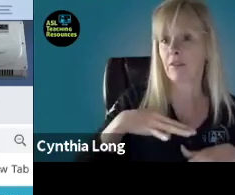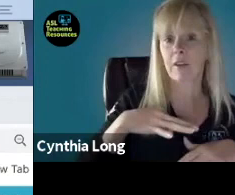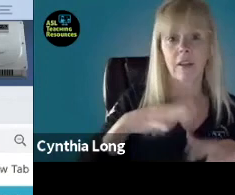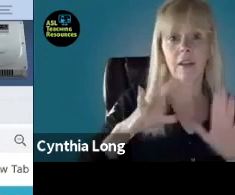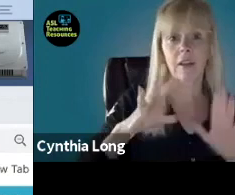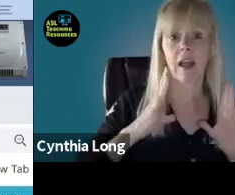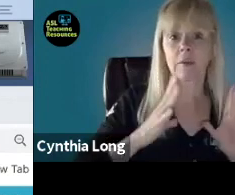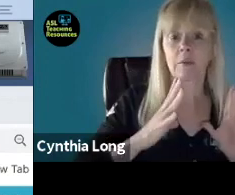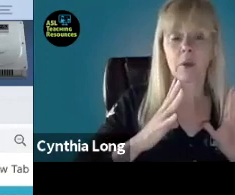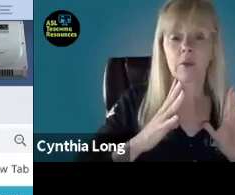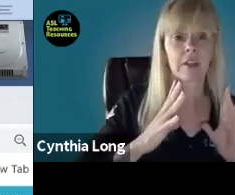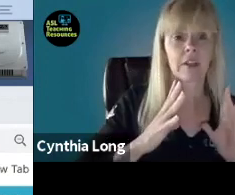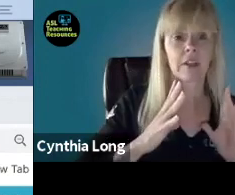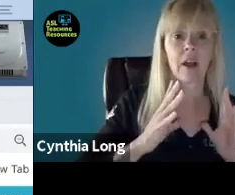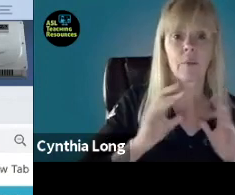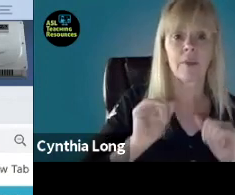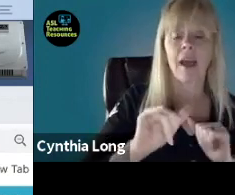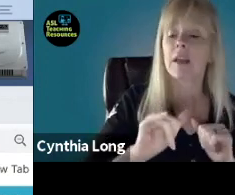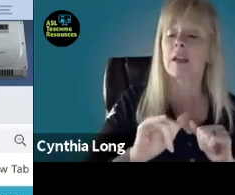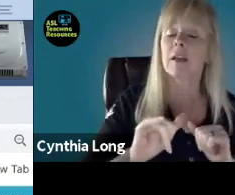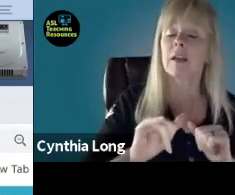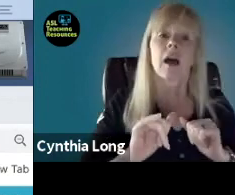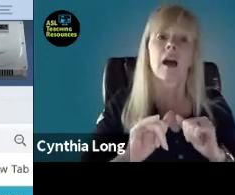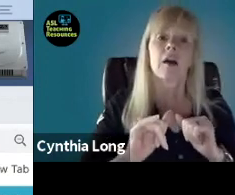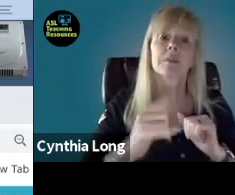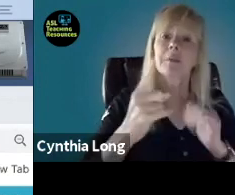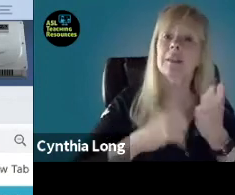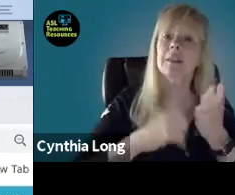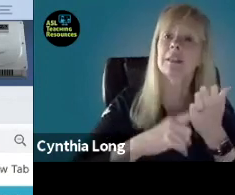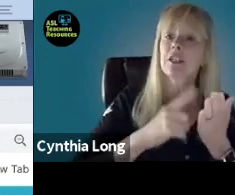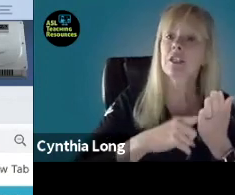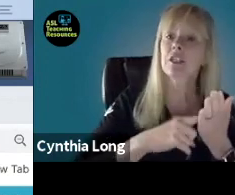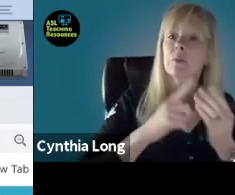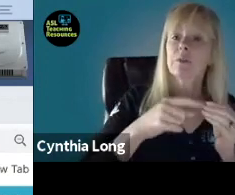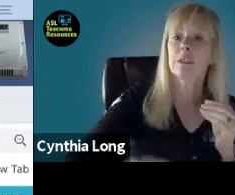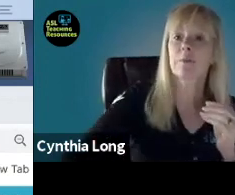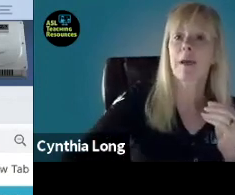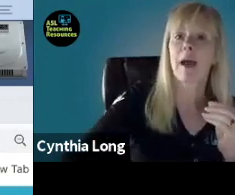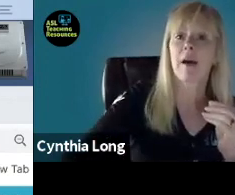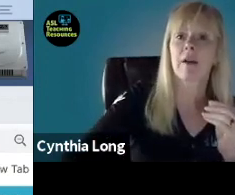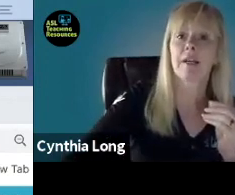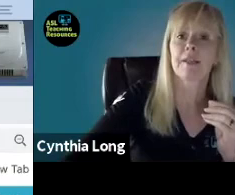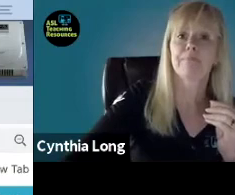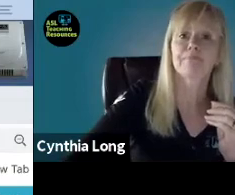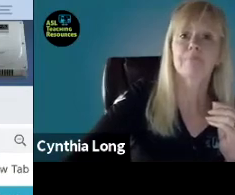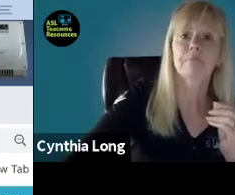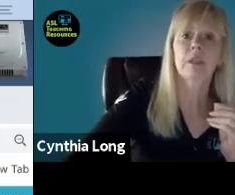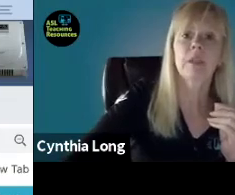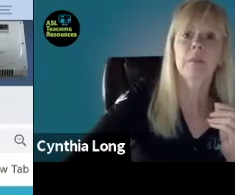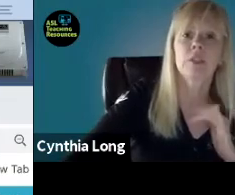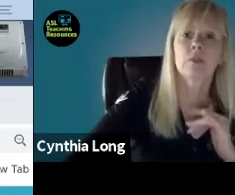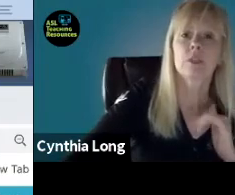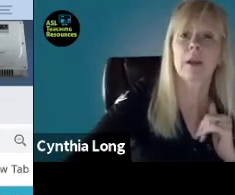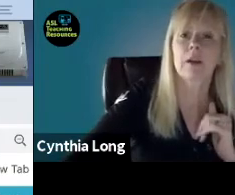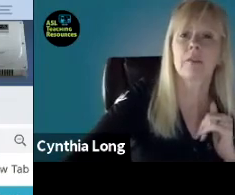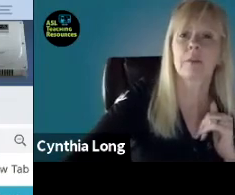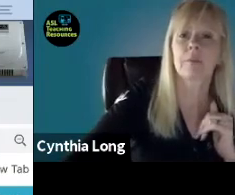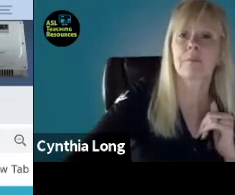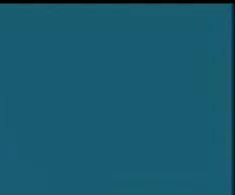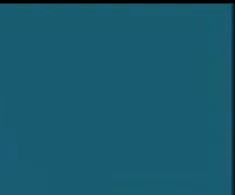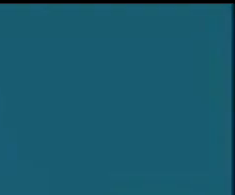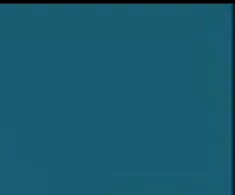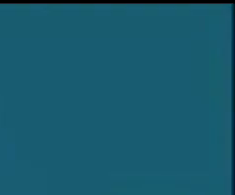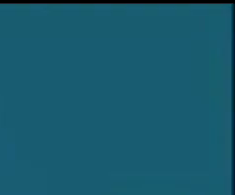this member benefit. I'm perfectly fine with that. Some of the discussion was about, let me switch back